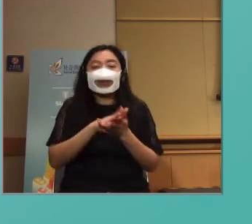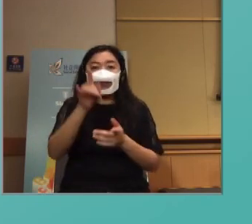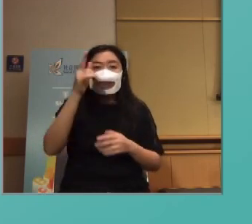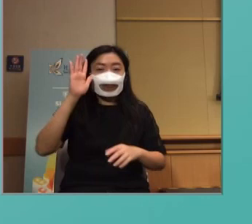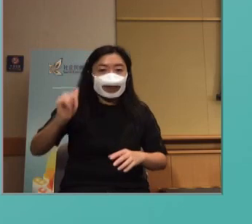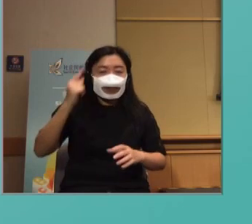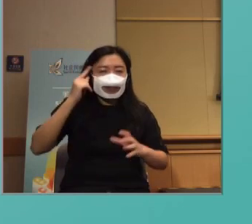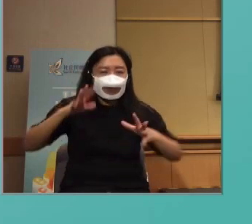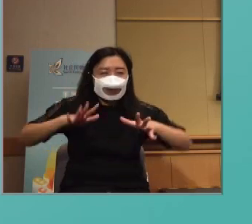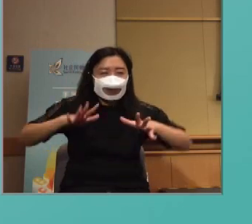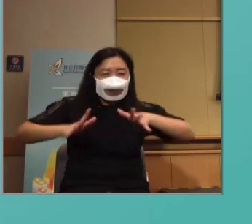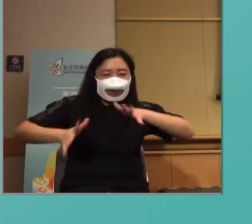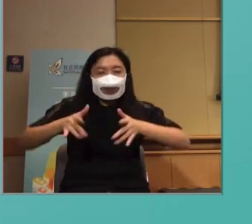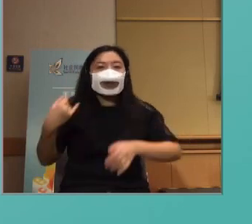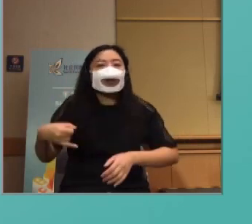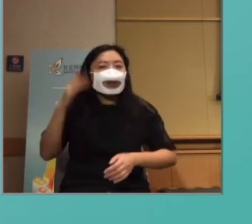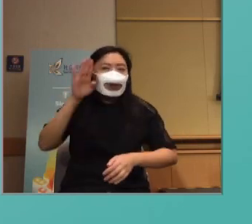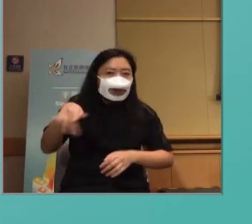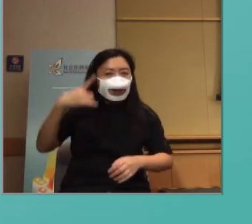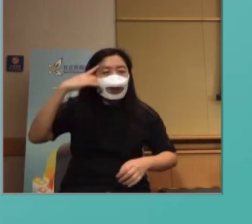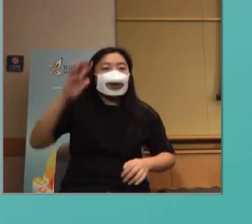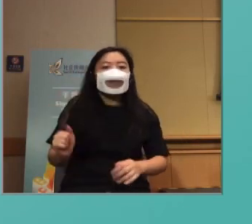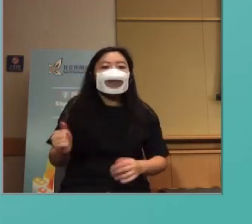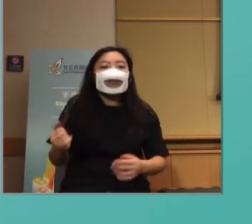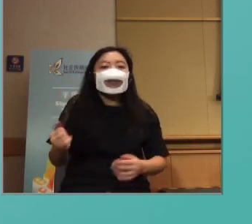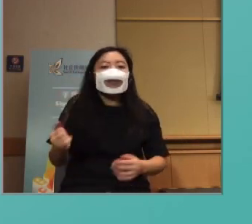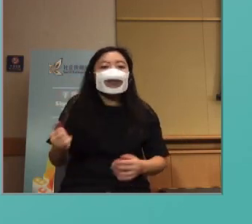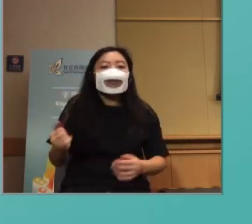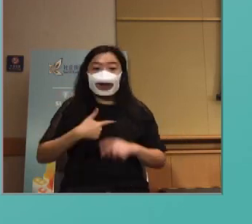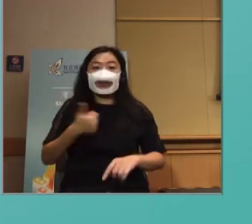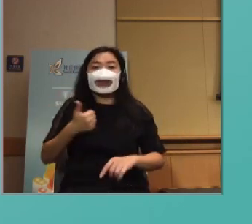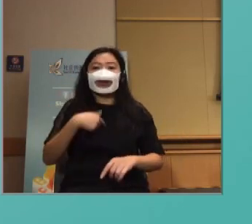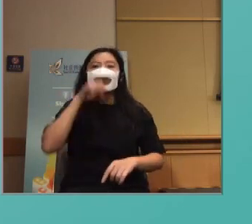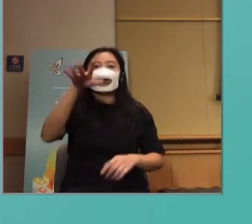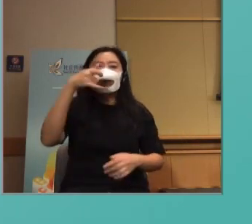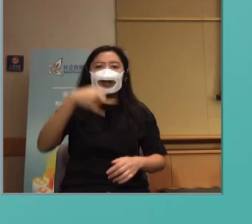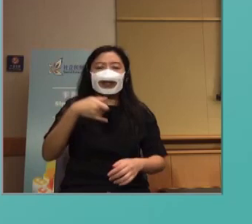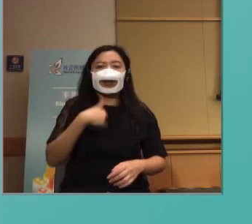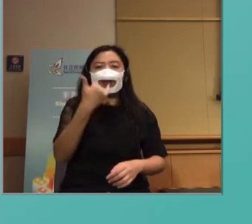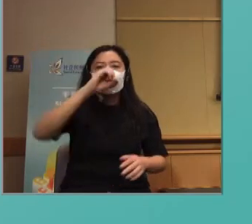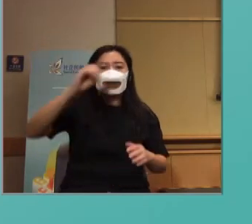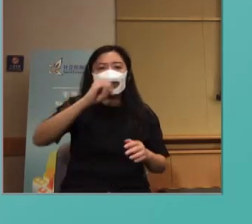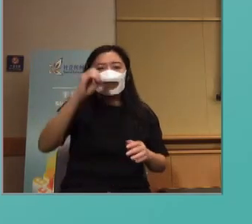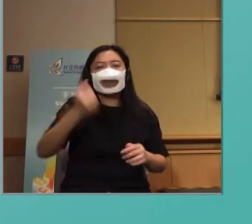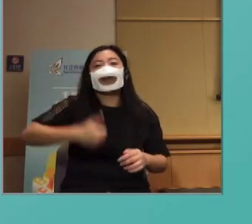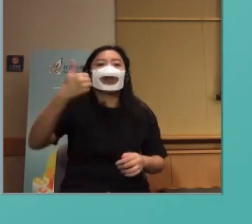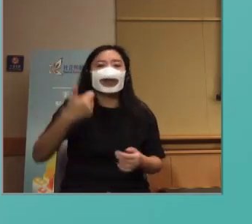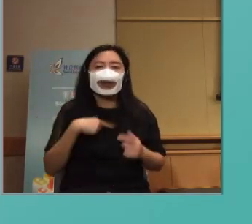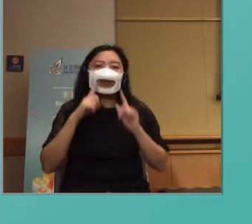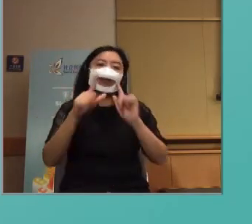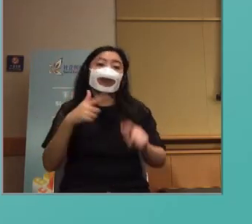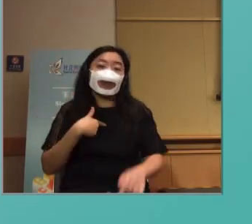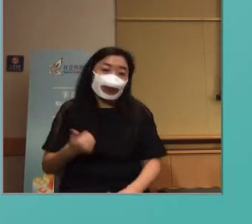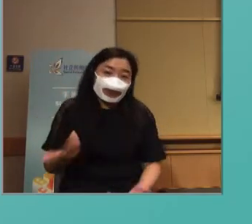did, I'll tell you the winning numbers to the next Mark 6. Um, the things that could